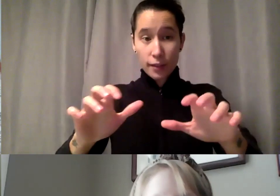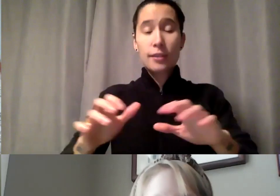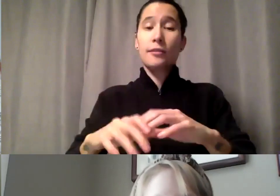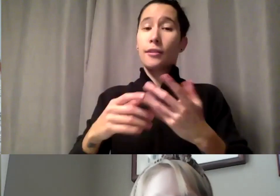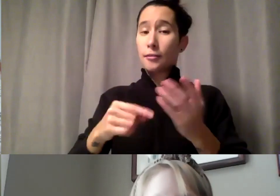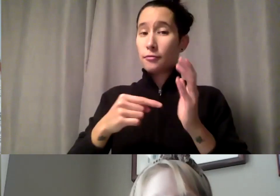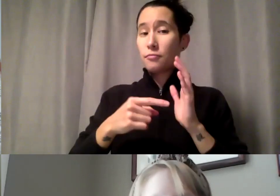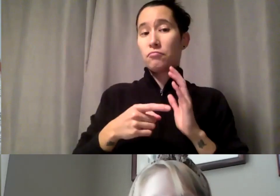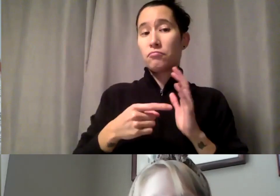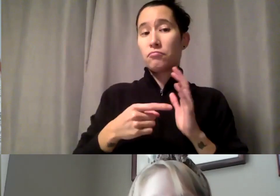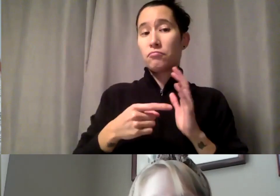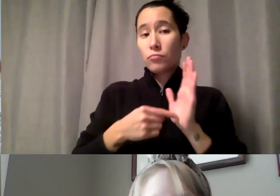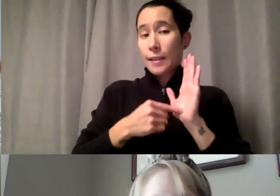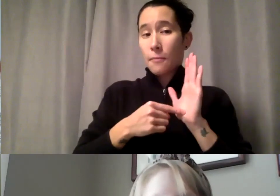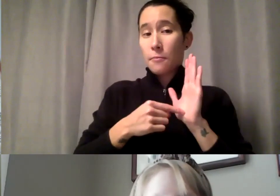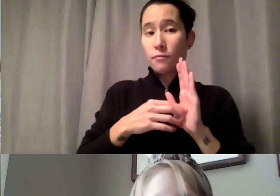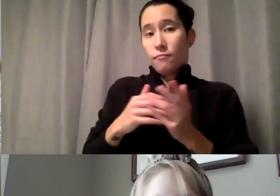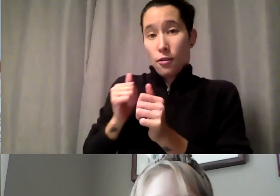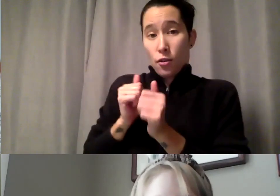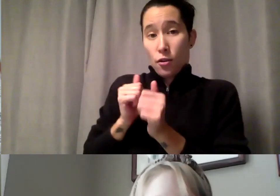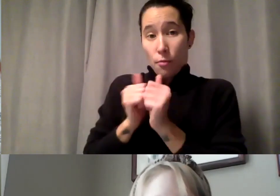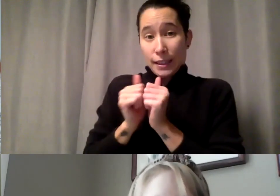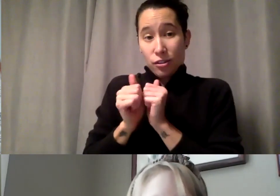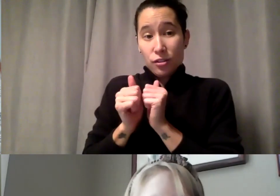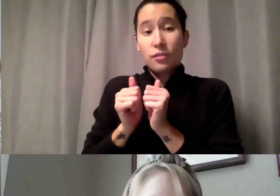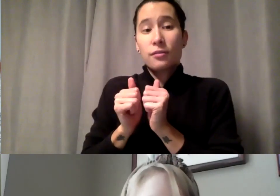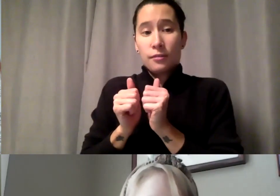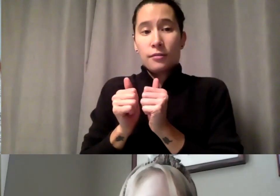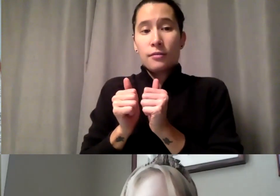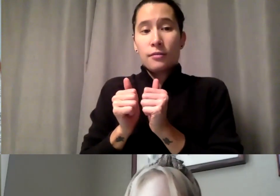actual competition, with those